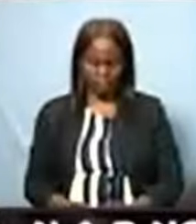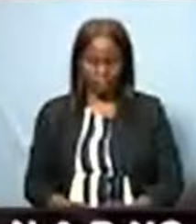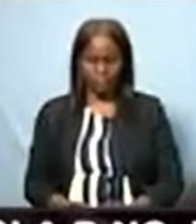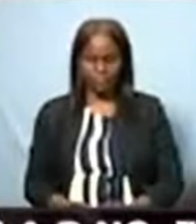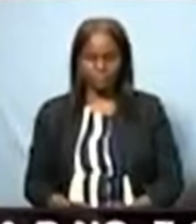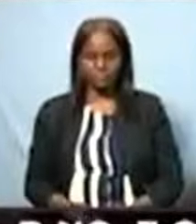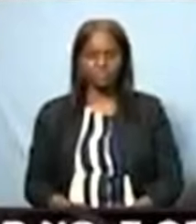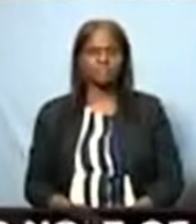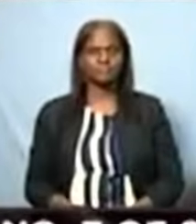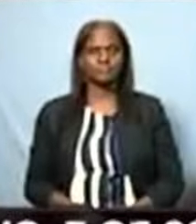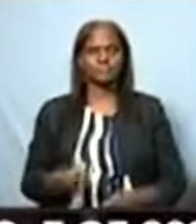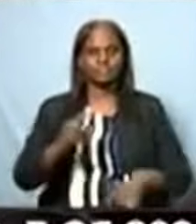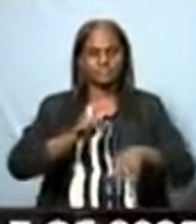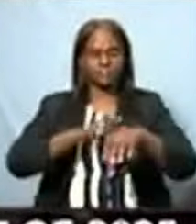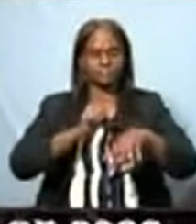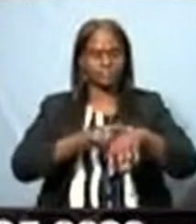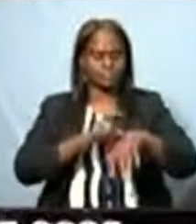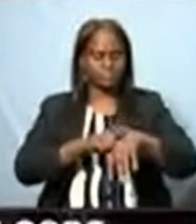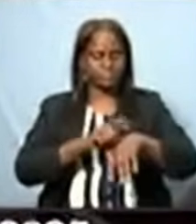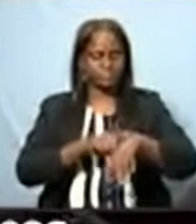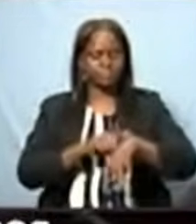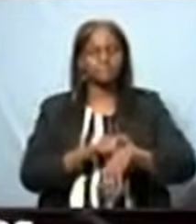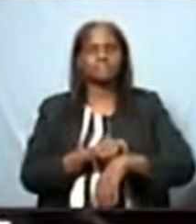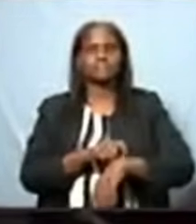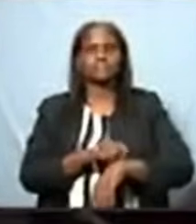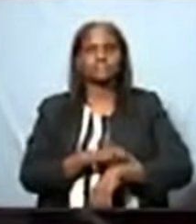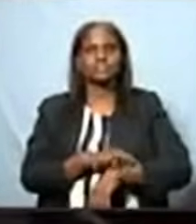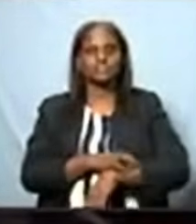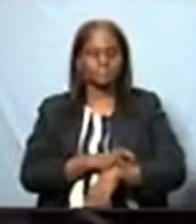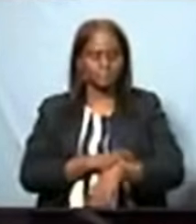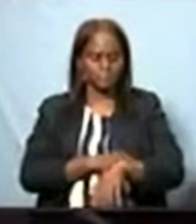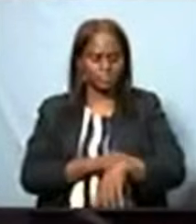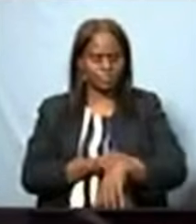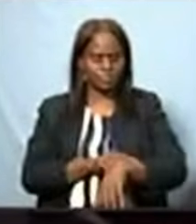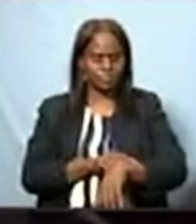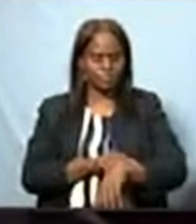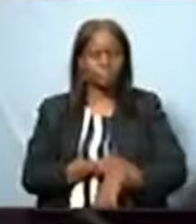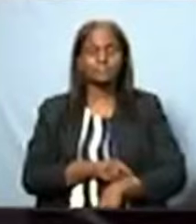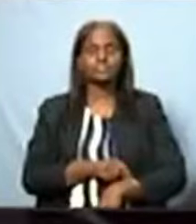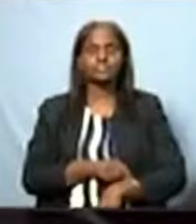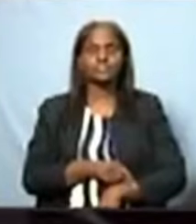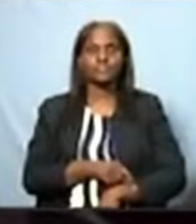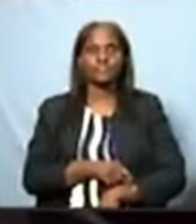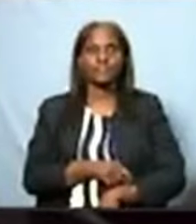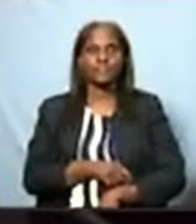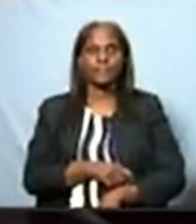I was addressing the question of time frame, and so that the issues are properly exhausted.